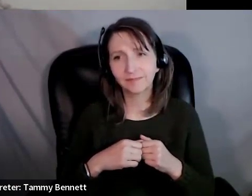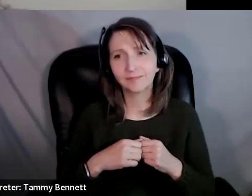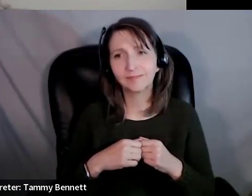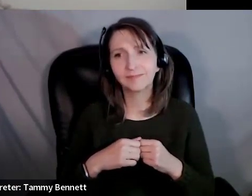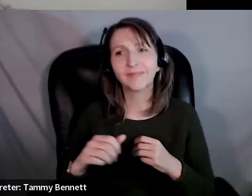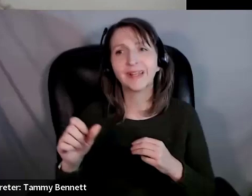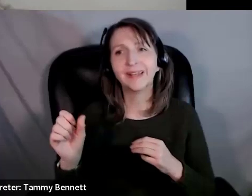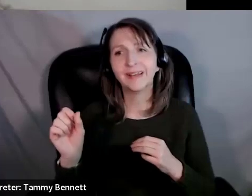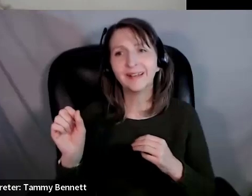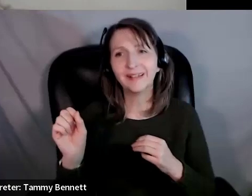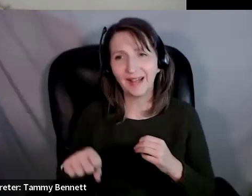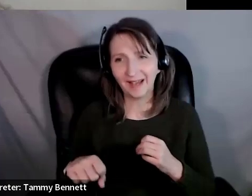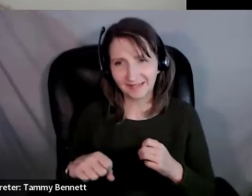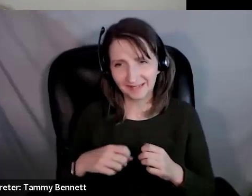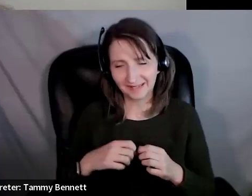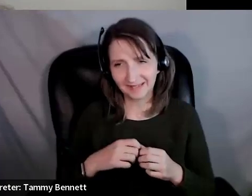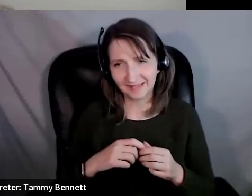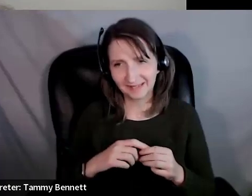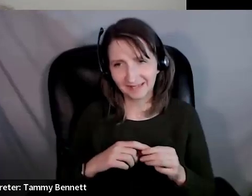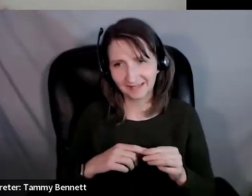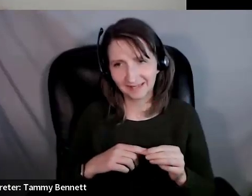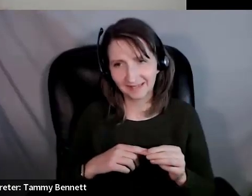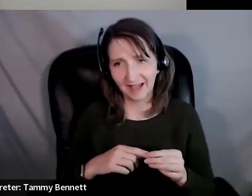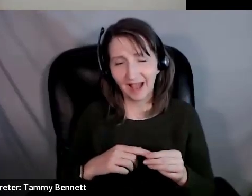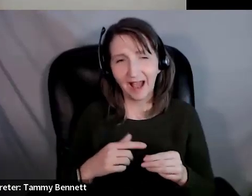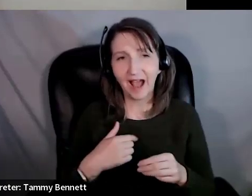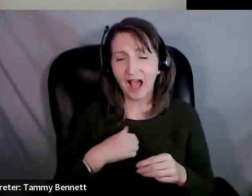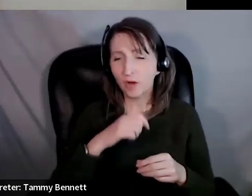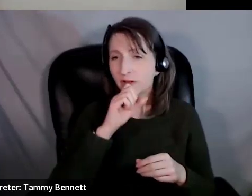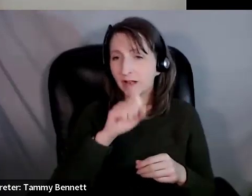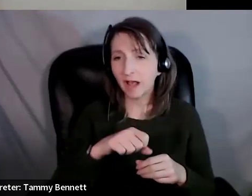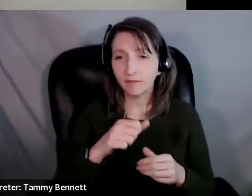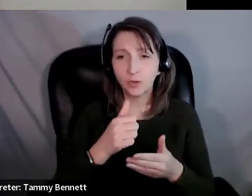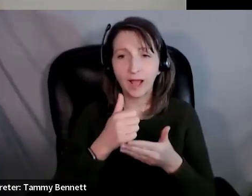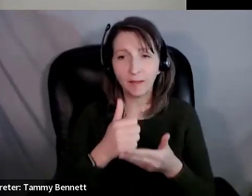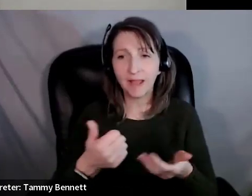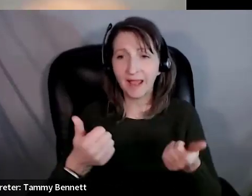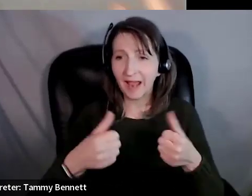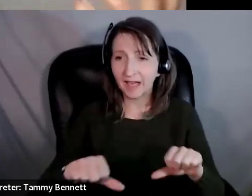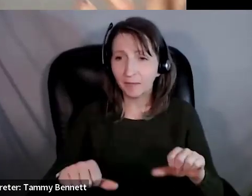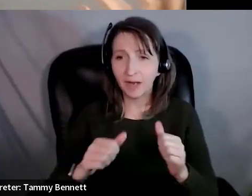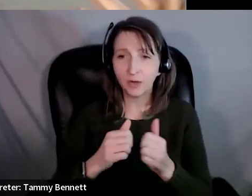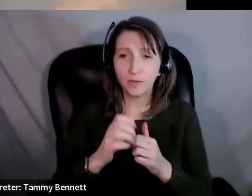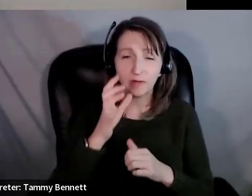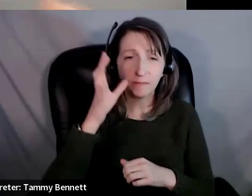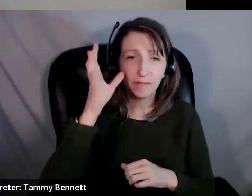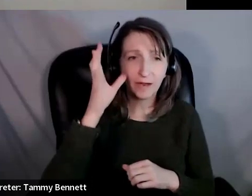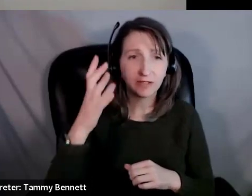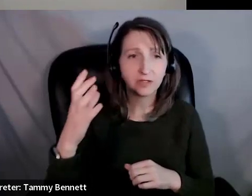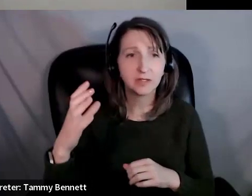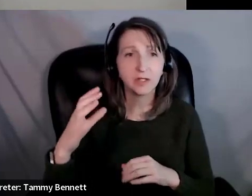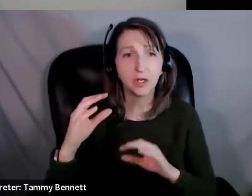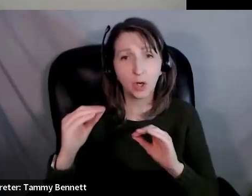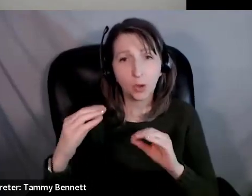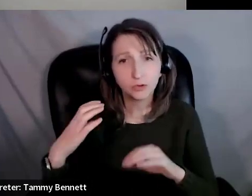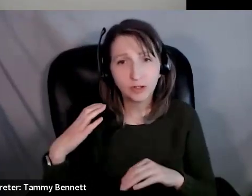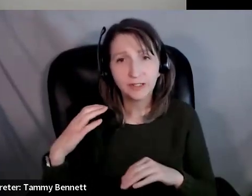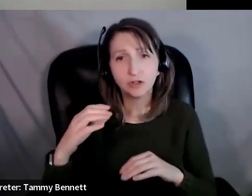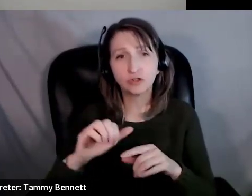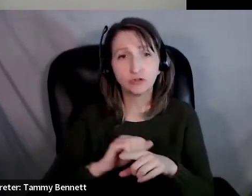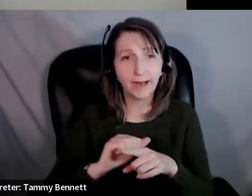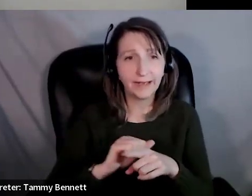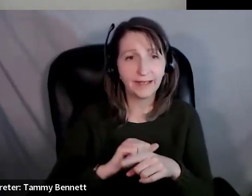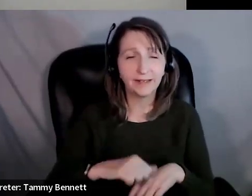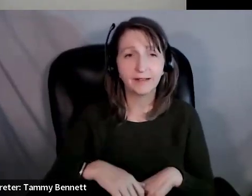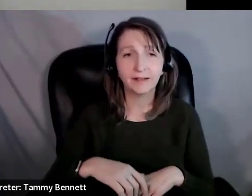uh, yes. Um, I would love to help anybody with parent coaching or training, whether it's on zoom or in person, I'm very flexible. Um, and